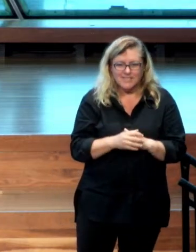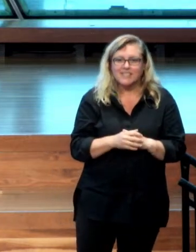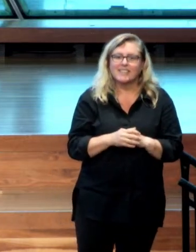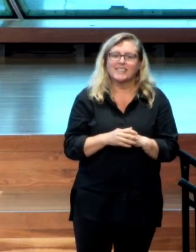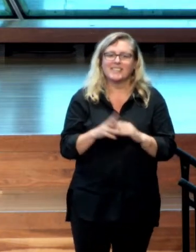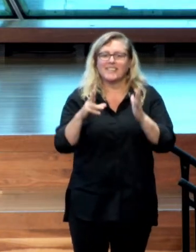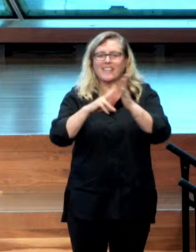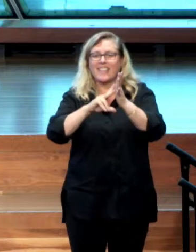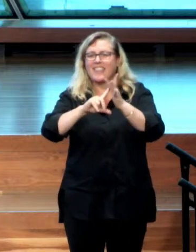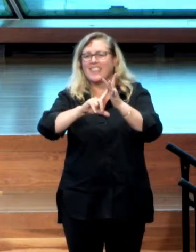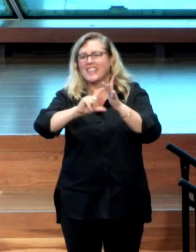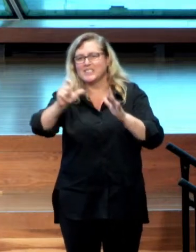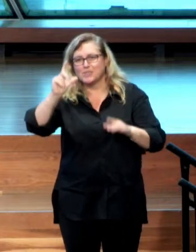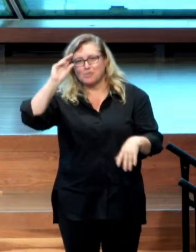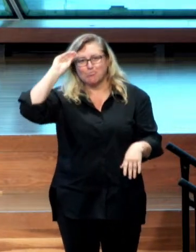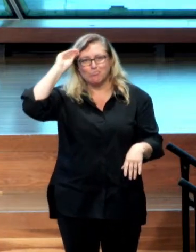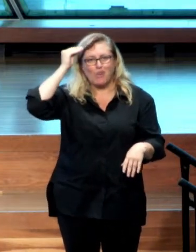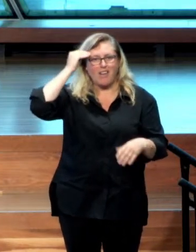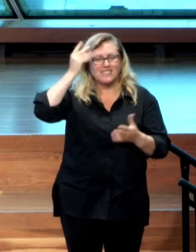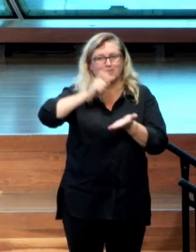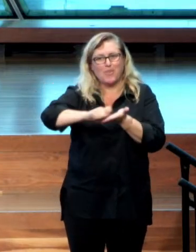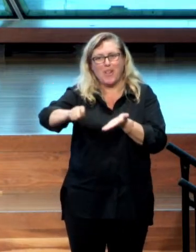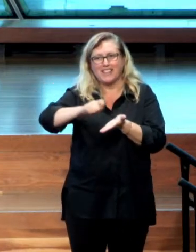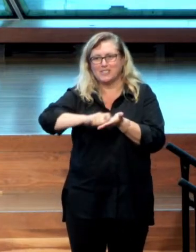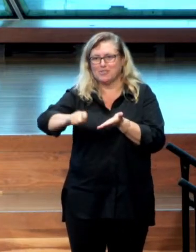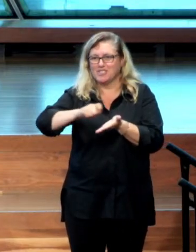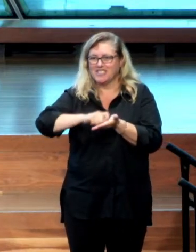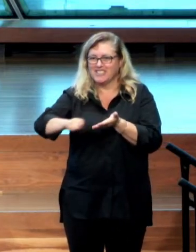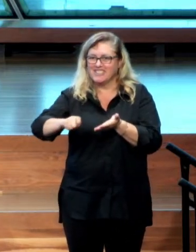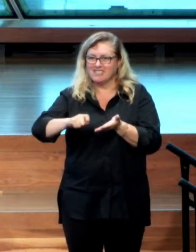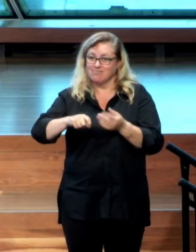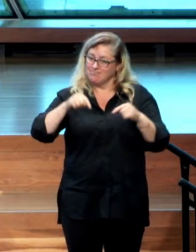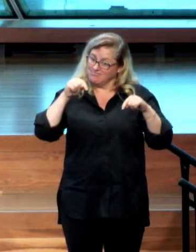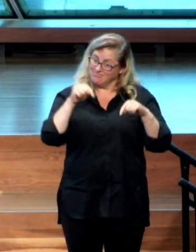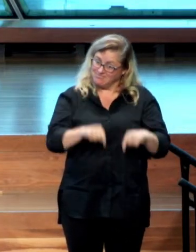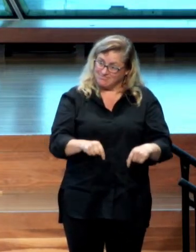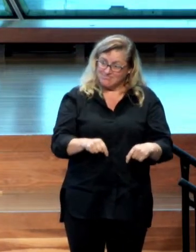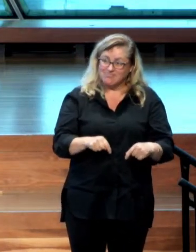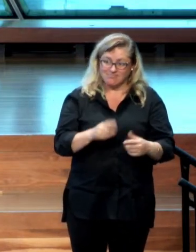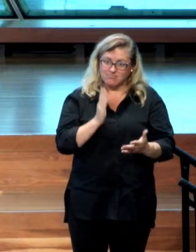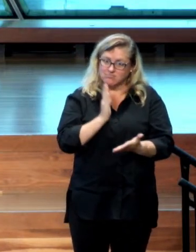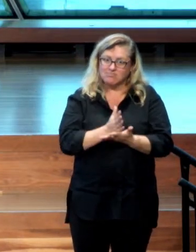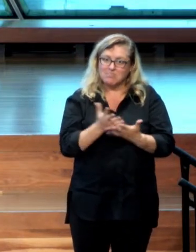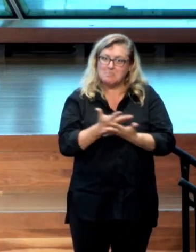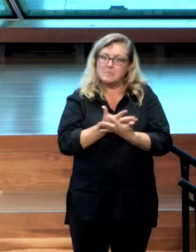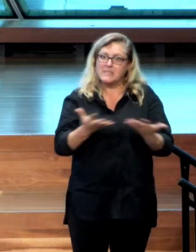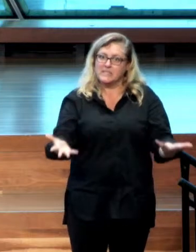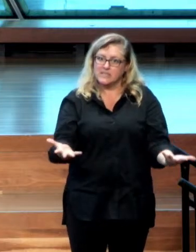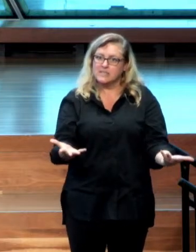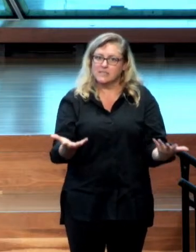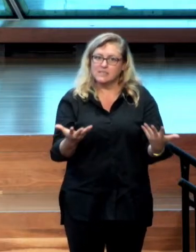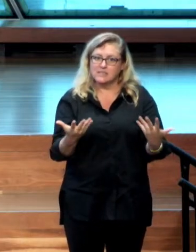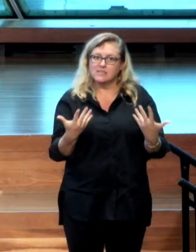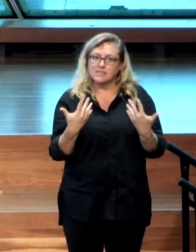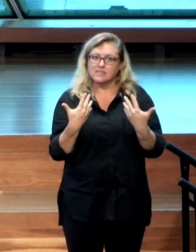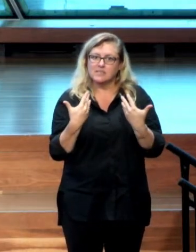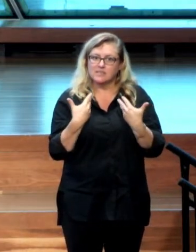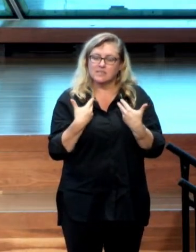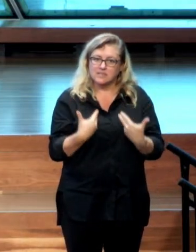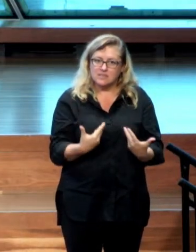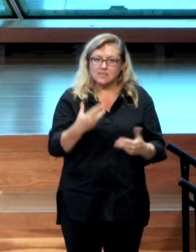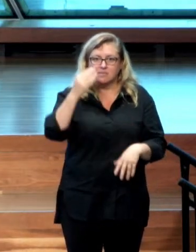The Victorian Prize for Literature, which is the country's richest single literary prize, at a